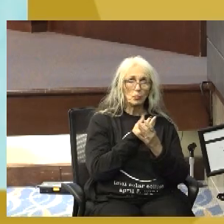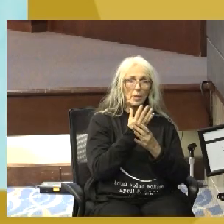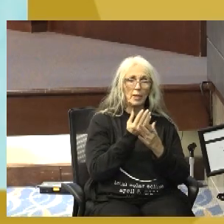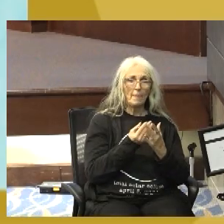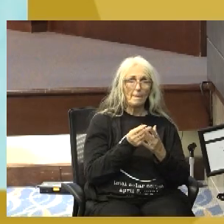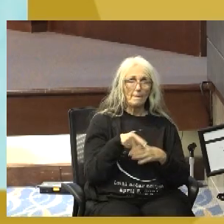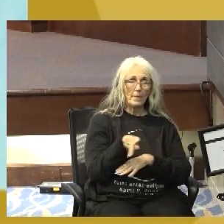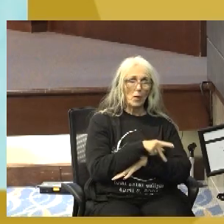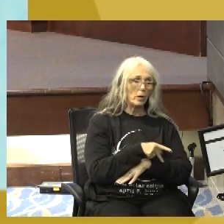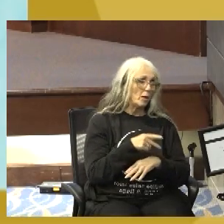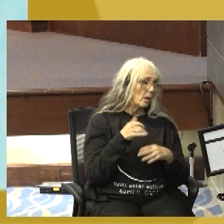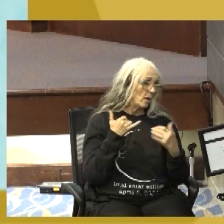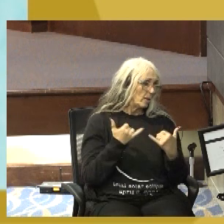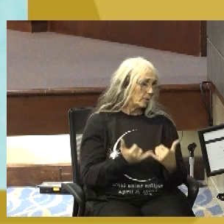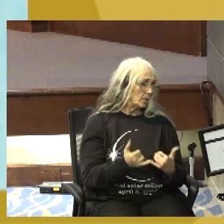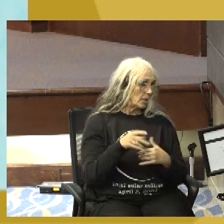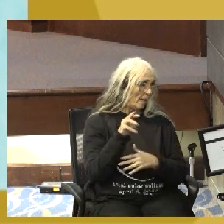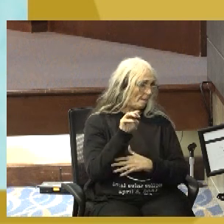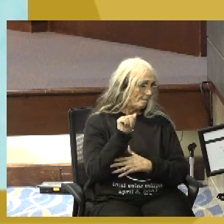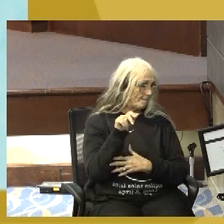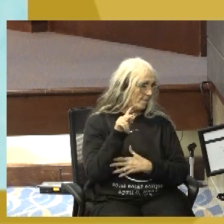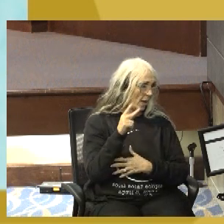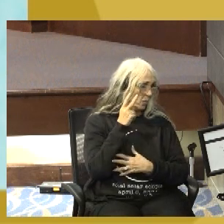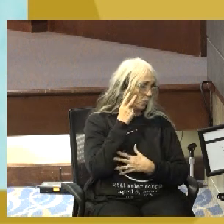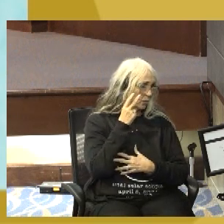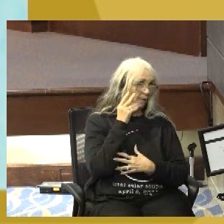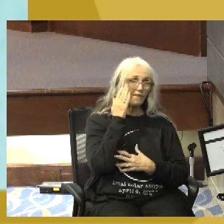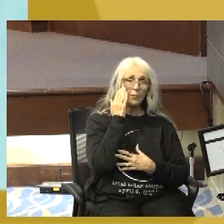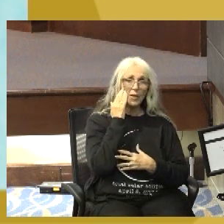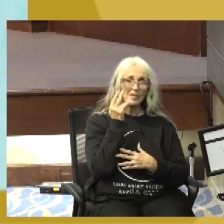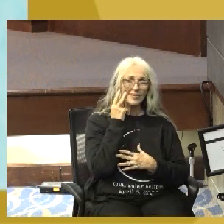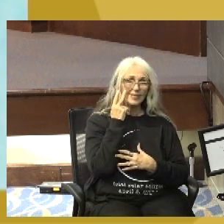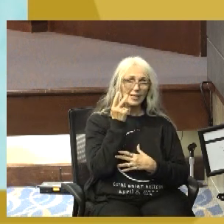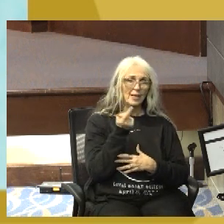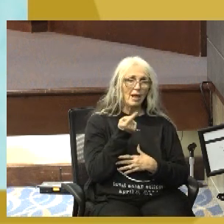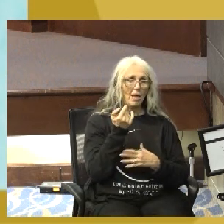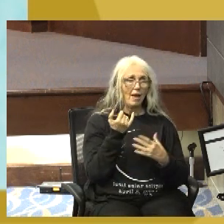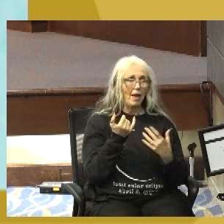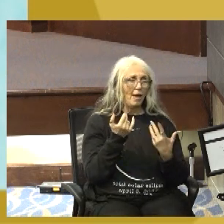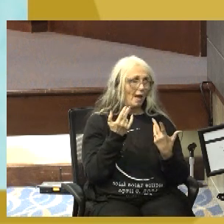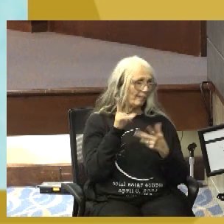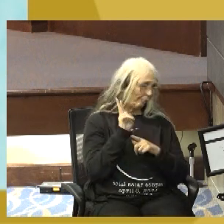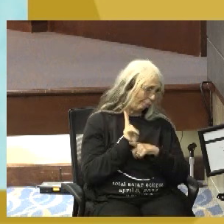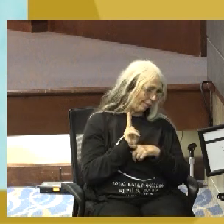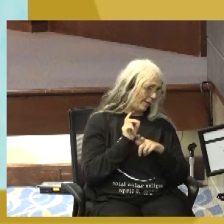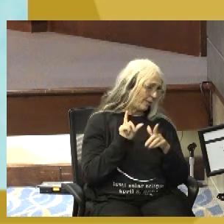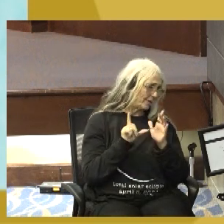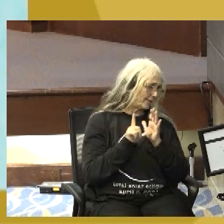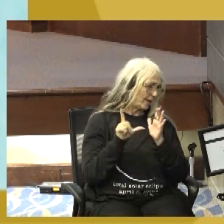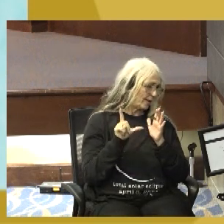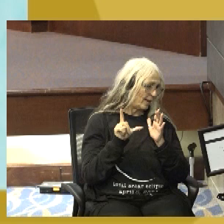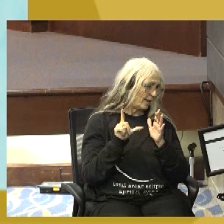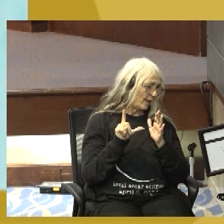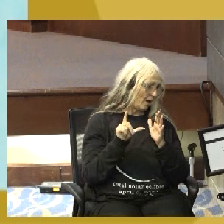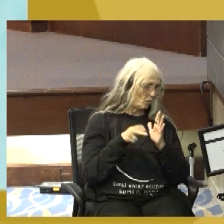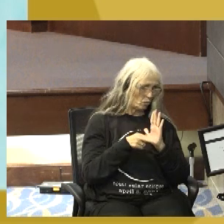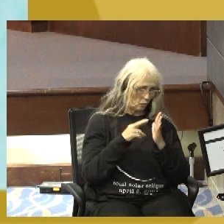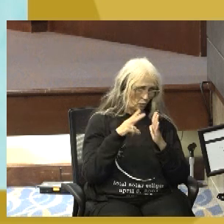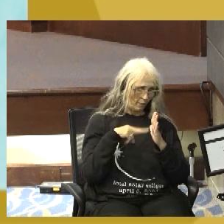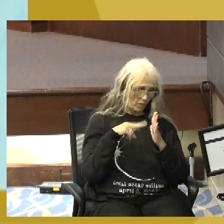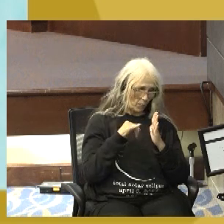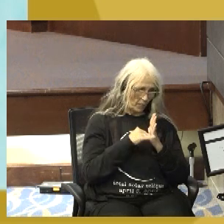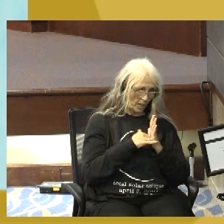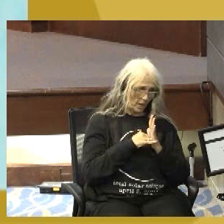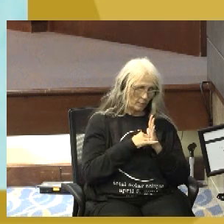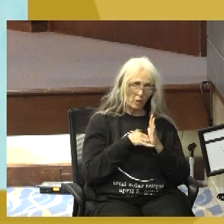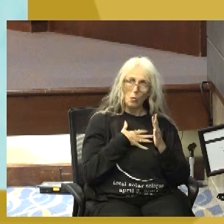This is a map that we're all familiar with seeing, and I think I got a little numb to it. And then all of a sudden, as I was reviewing this, it just